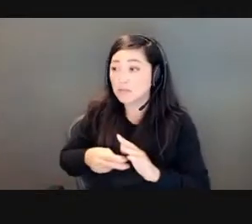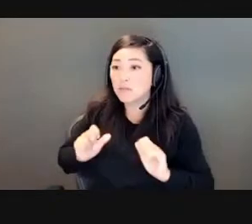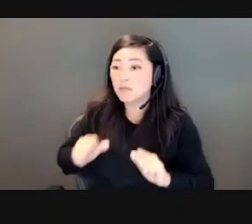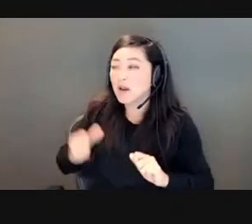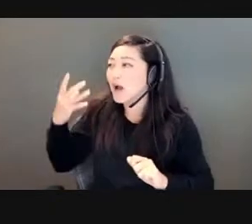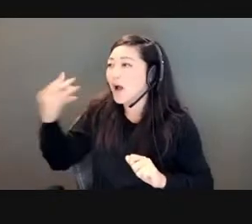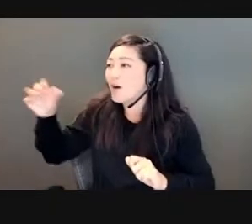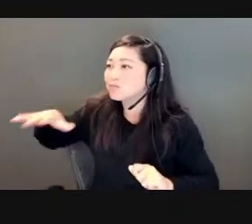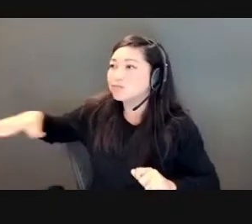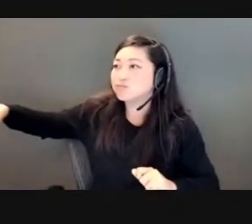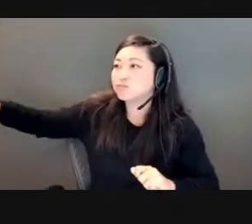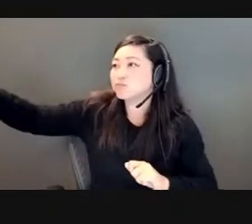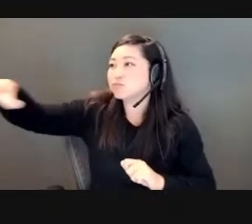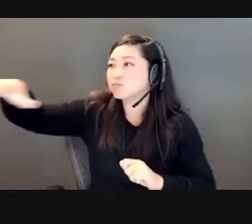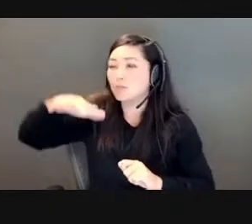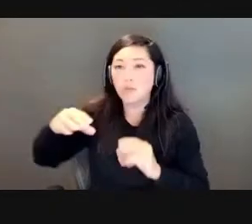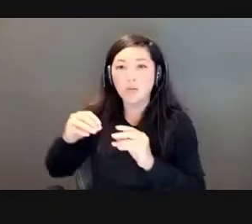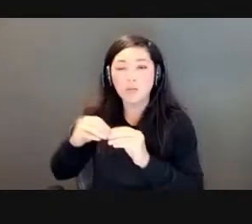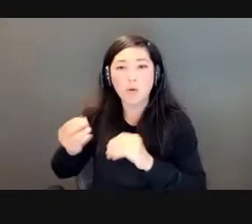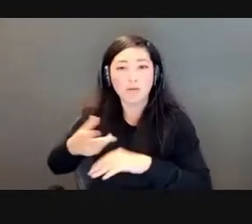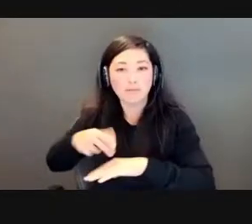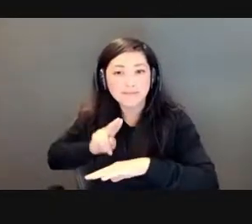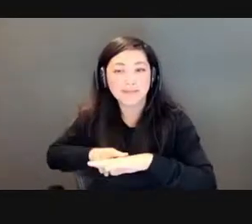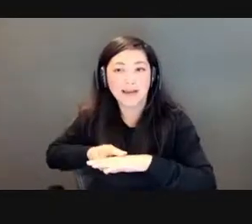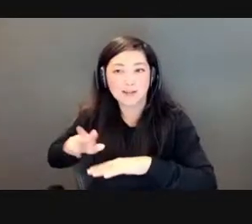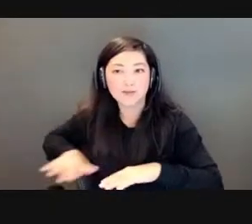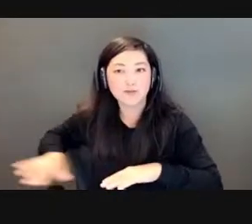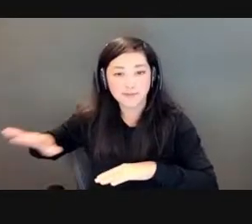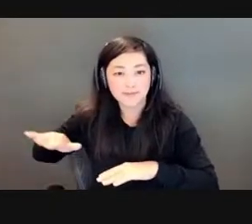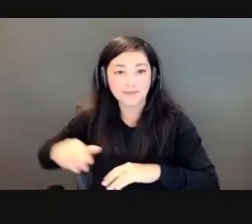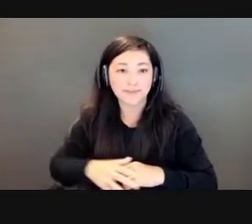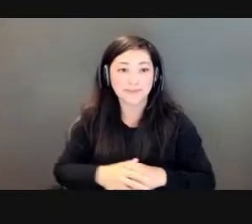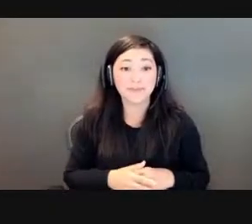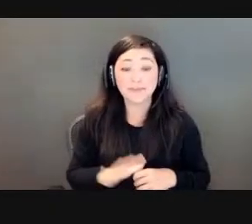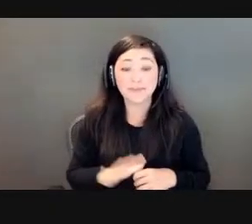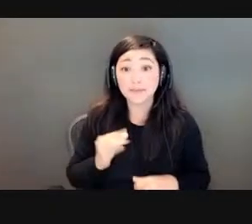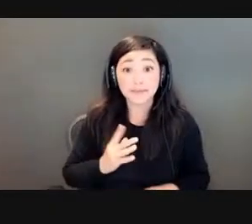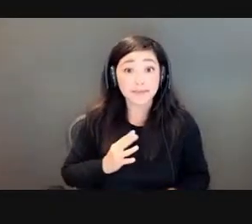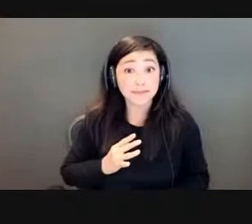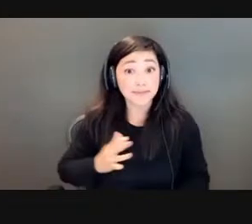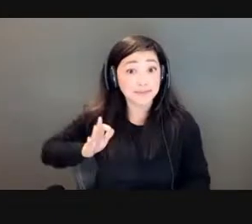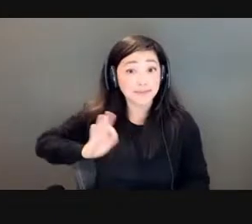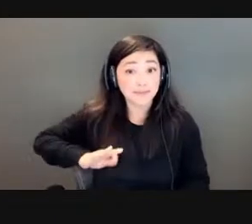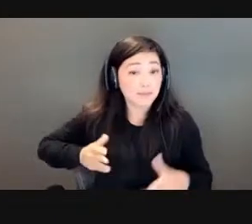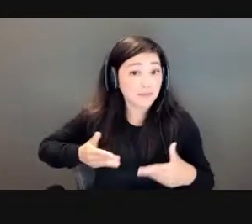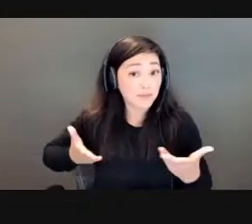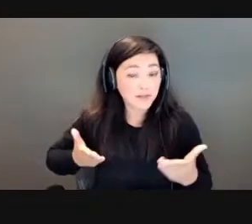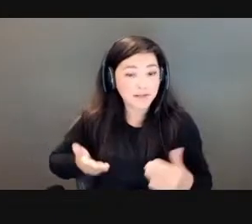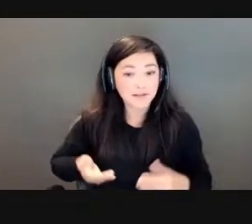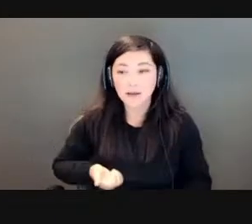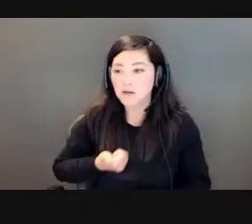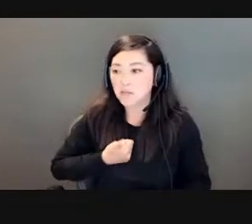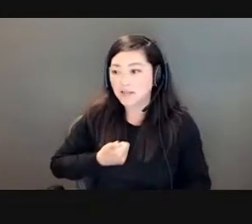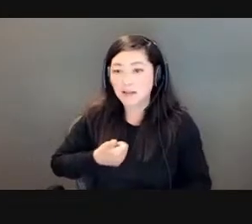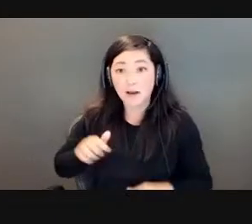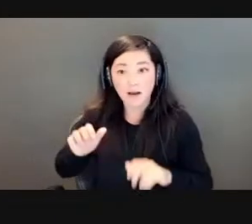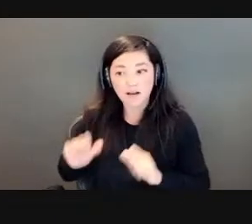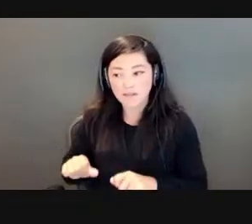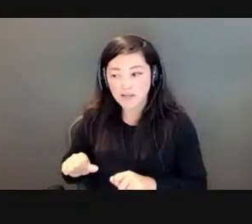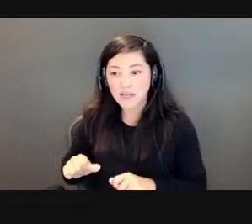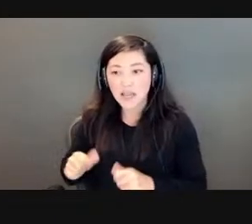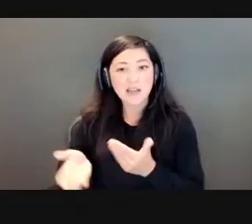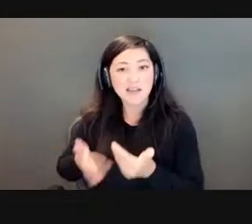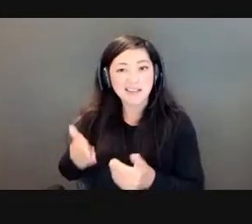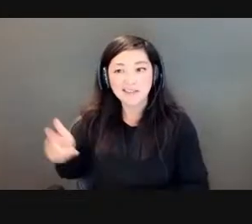enjoy more rustic outdoor locations. Another benefit of the van is I can quickly move from one location